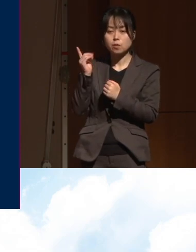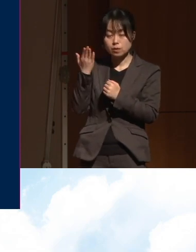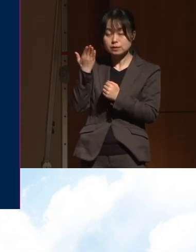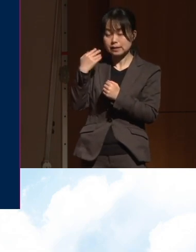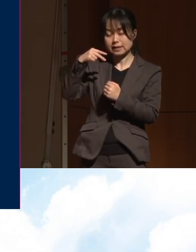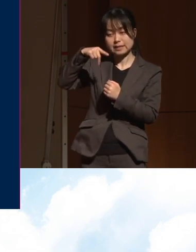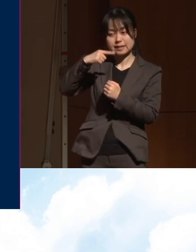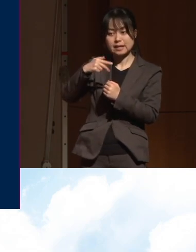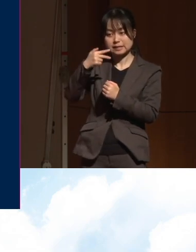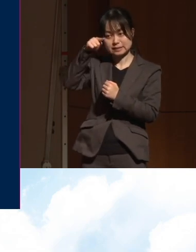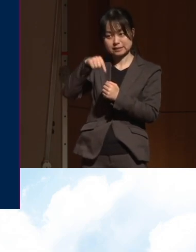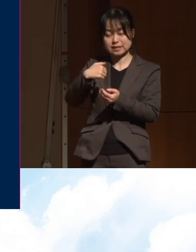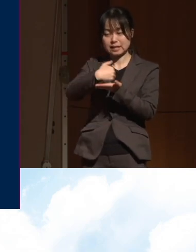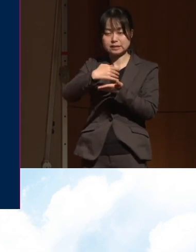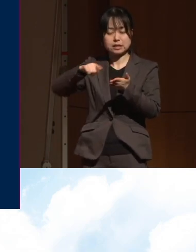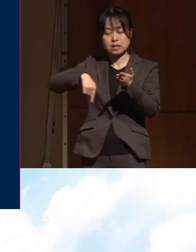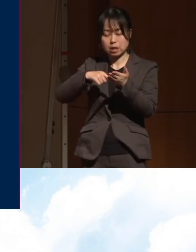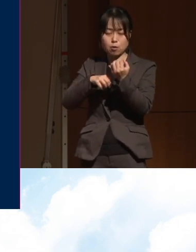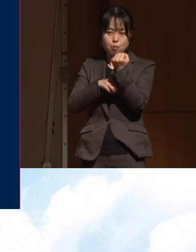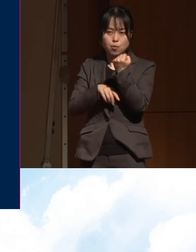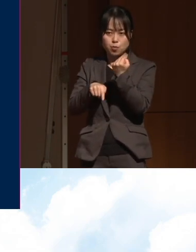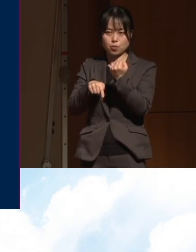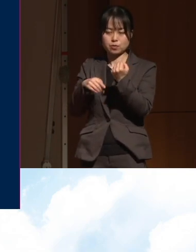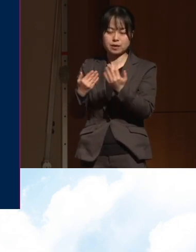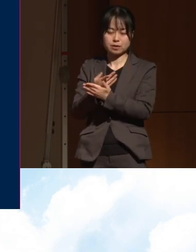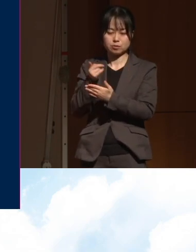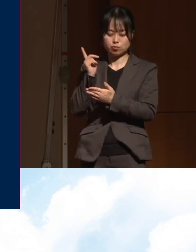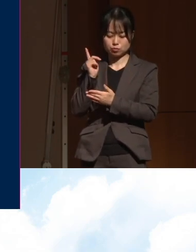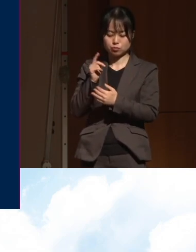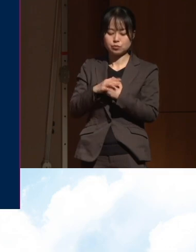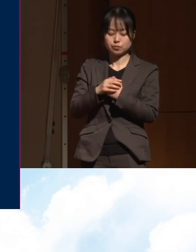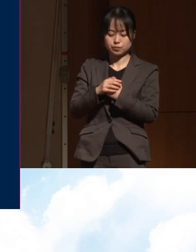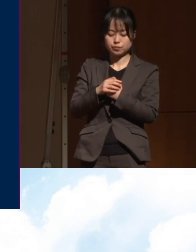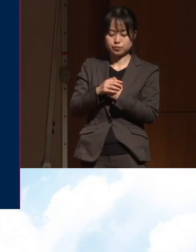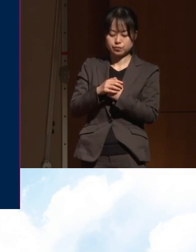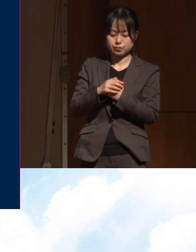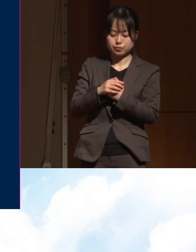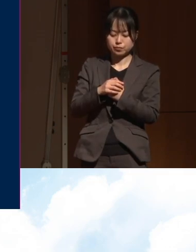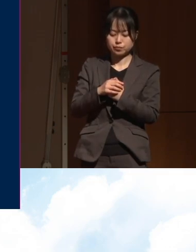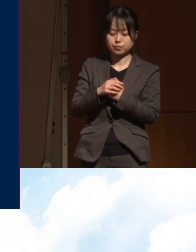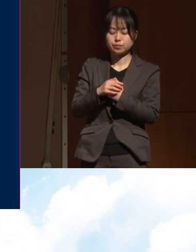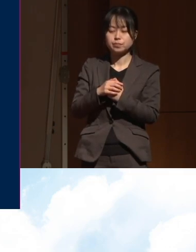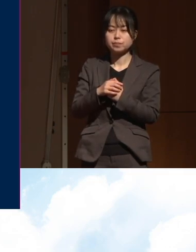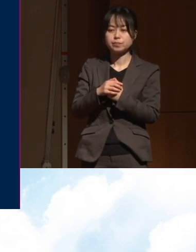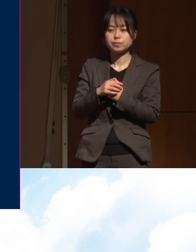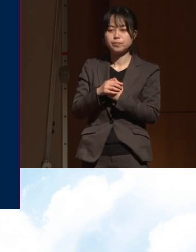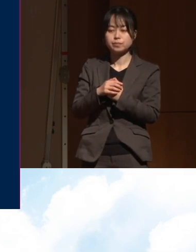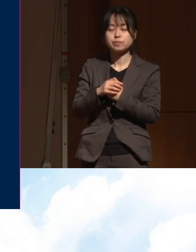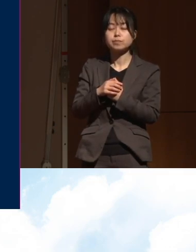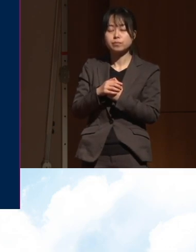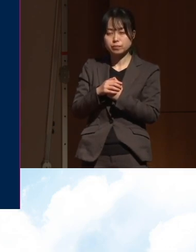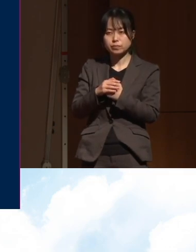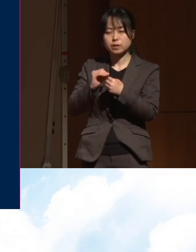RSV, applied it, as Nancy said, to coronaviruses. They were working at the time on a MERS coronavirus, and